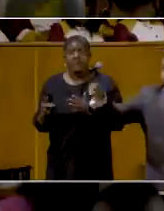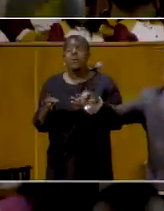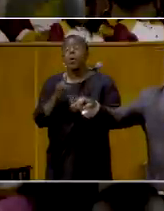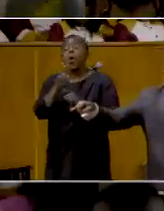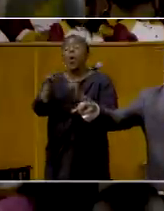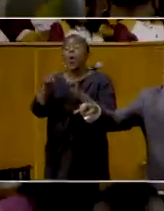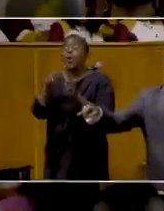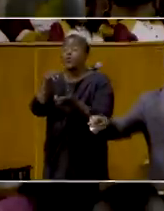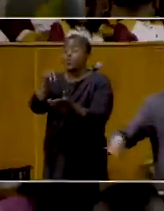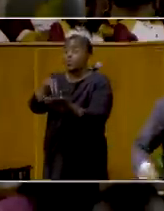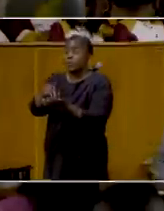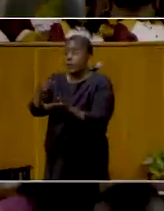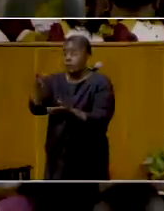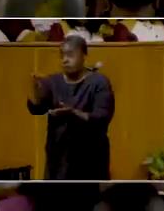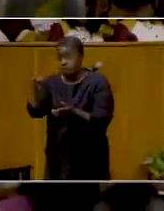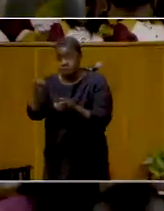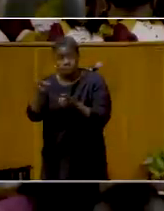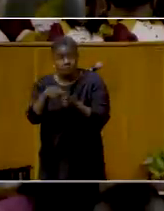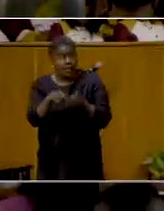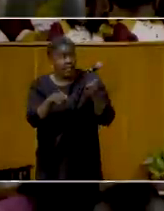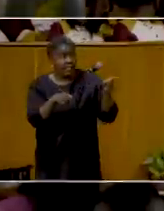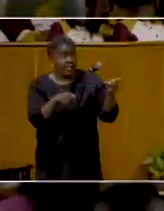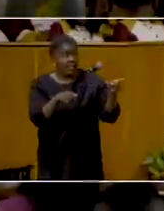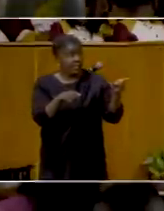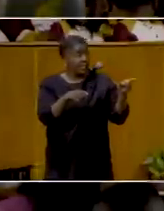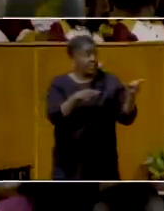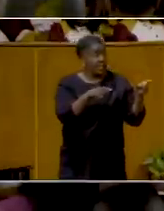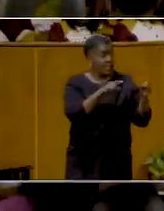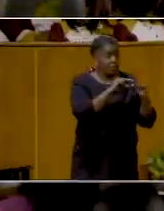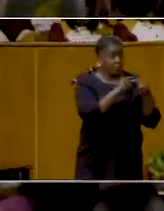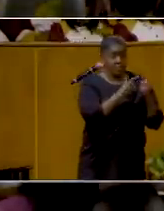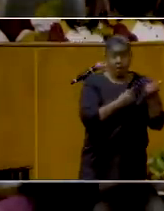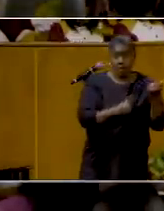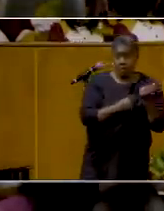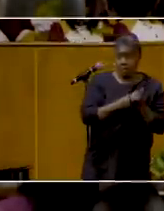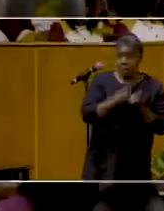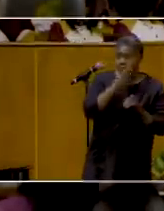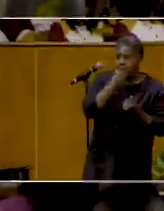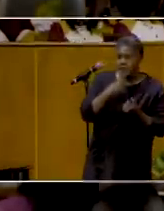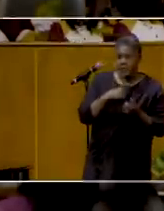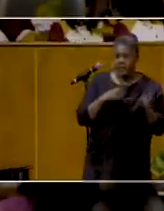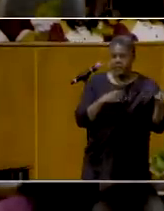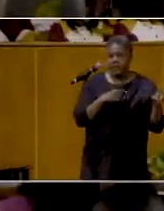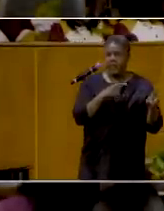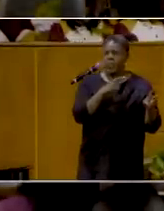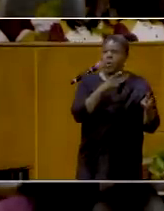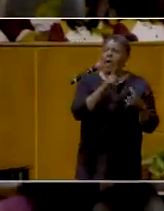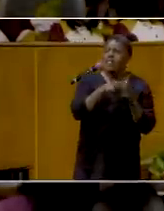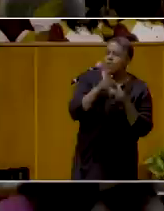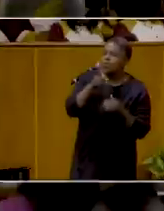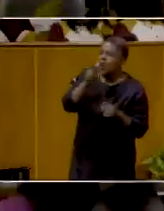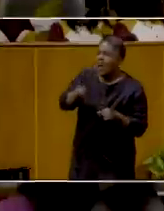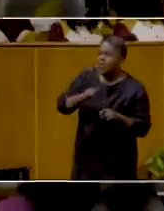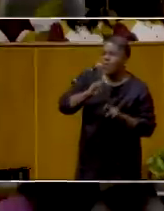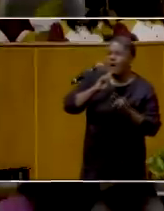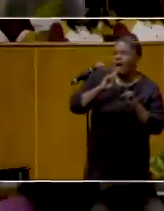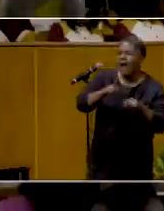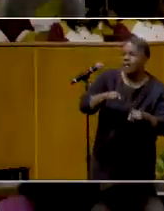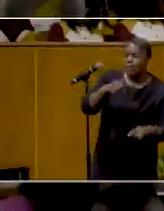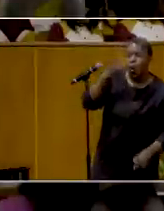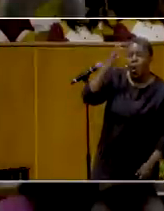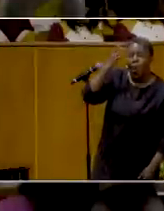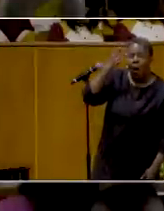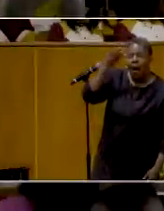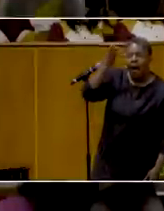So when you stand over here, this group got you. Because this group looks back at you and says, well, then you've got to answer why